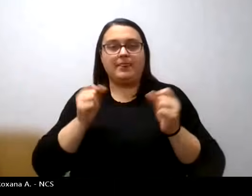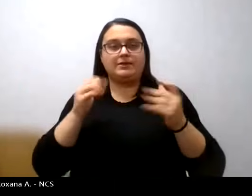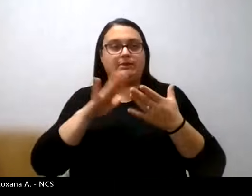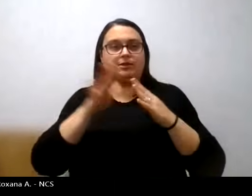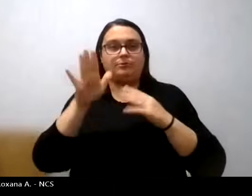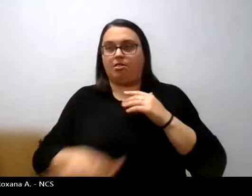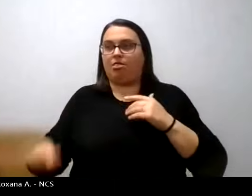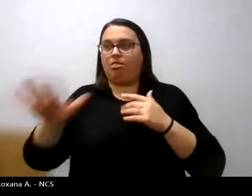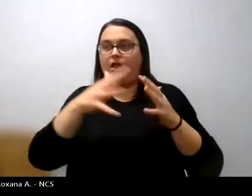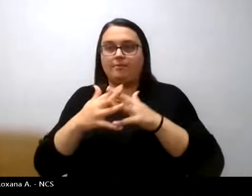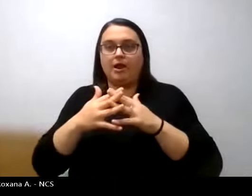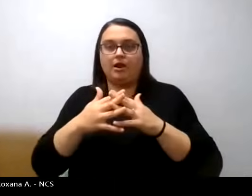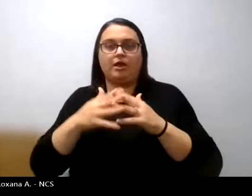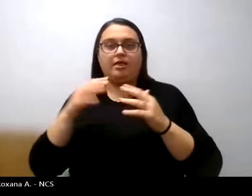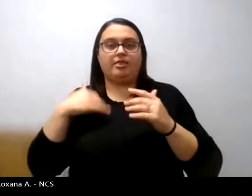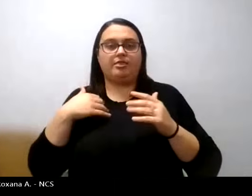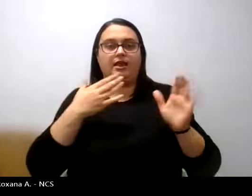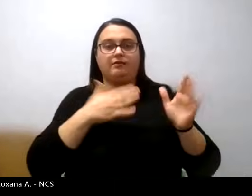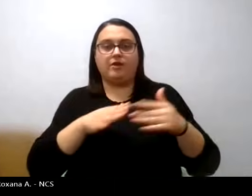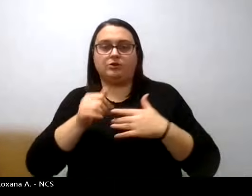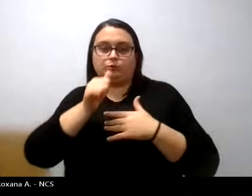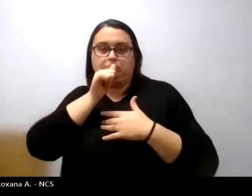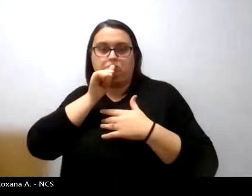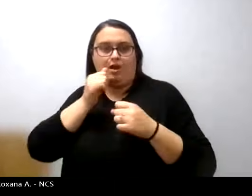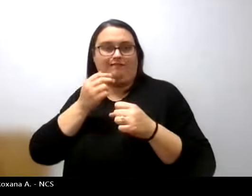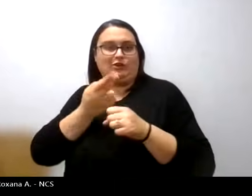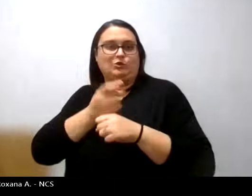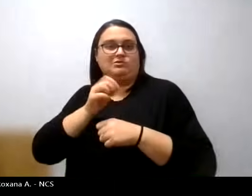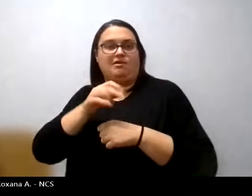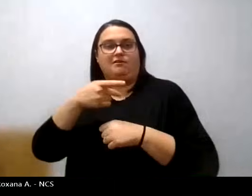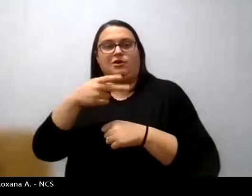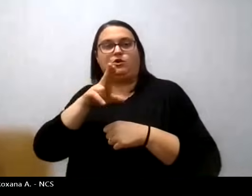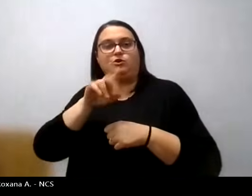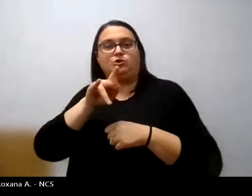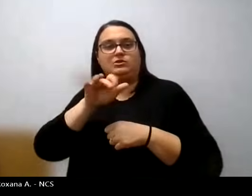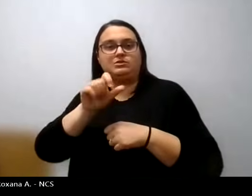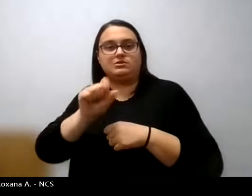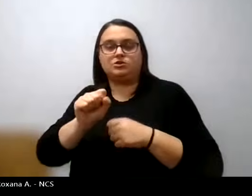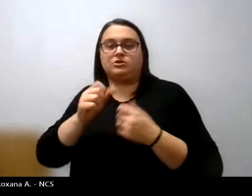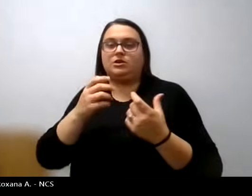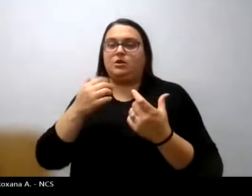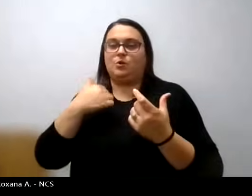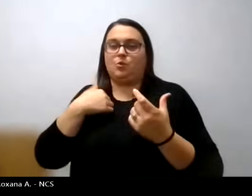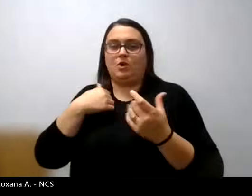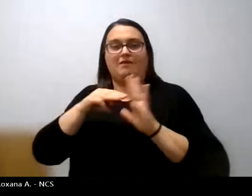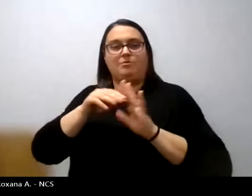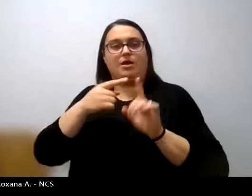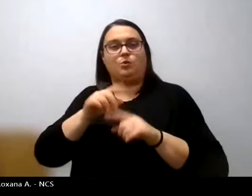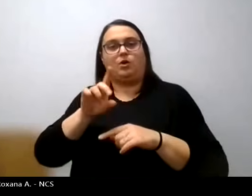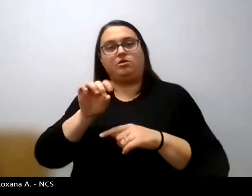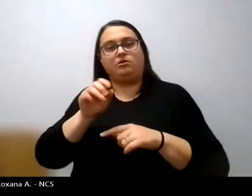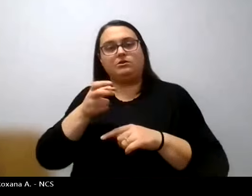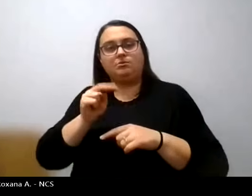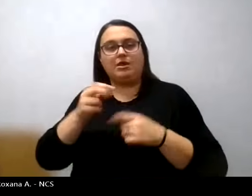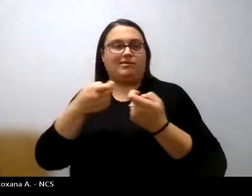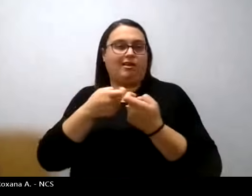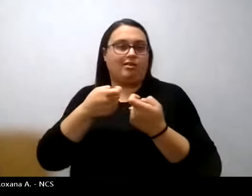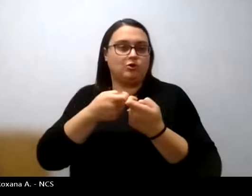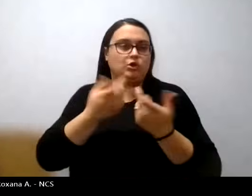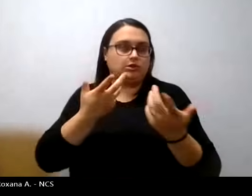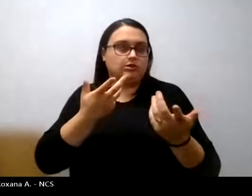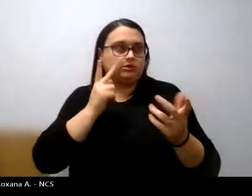country that have moved towards the privatization of utilities. We clearly have a model of that with Dominion and Electric.